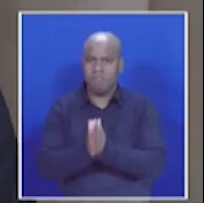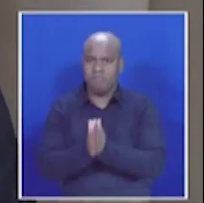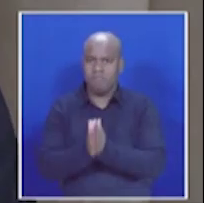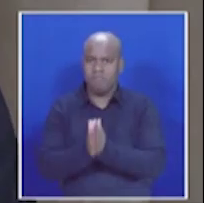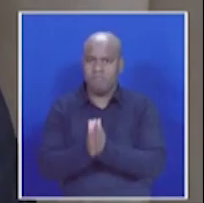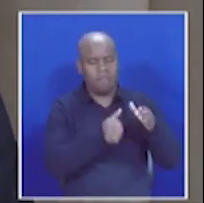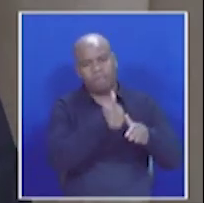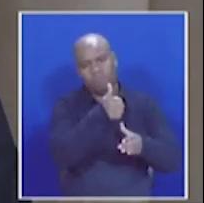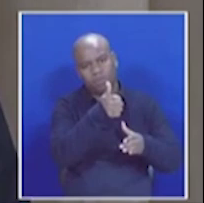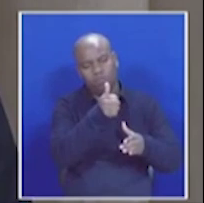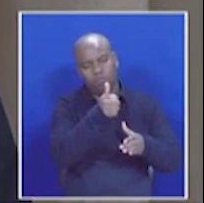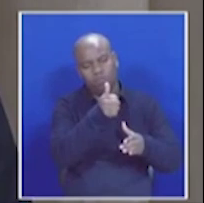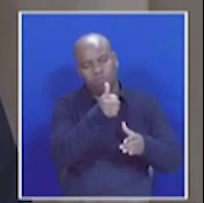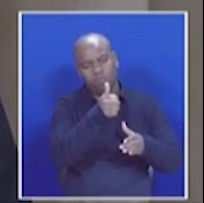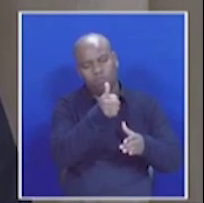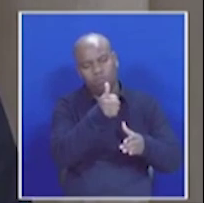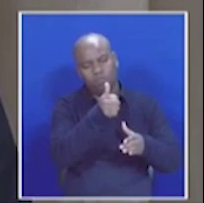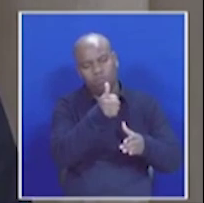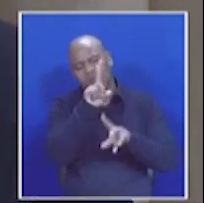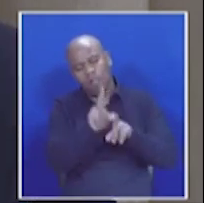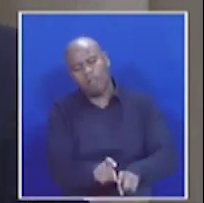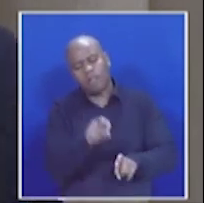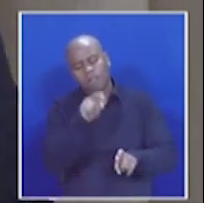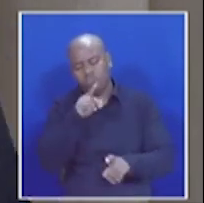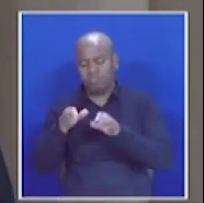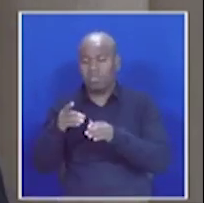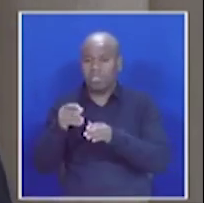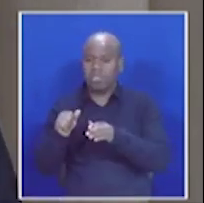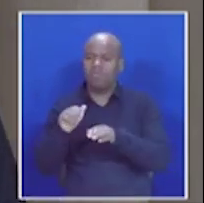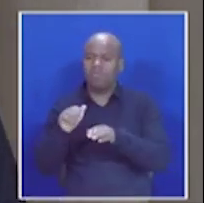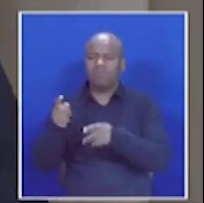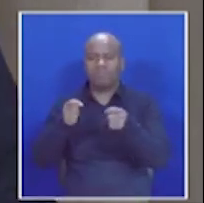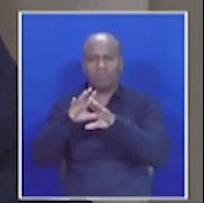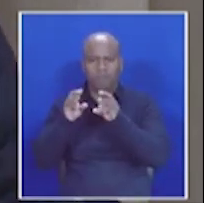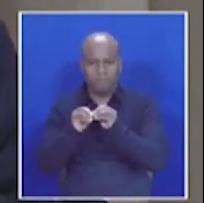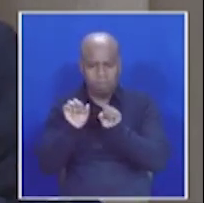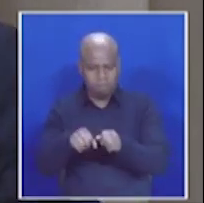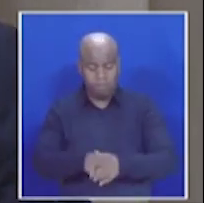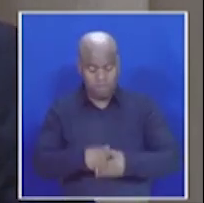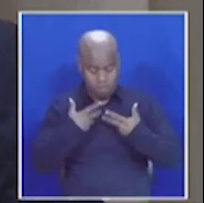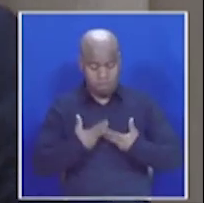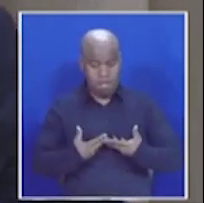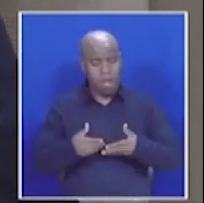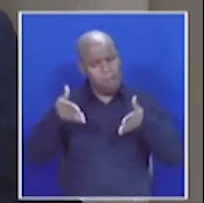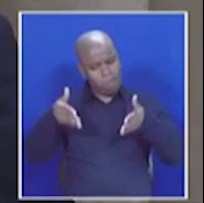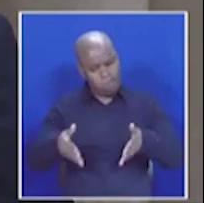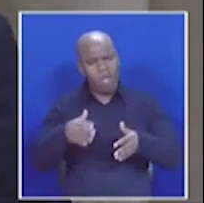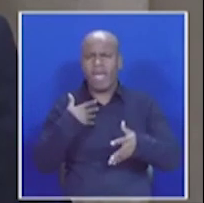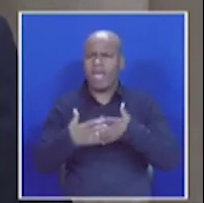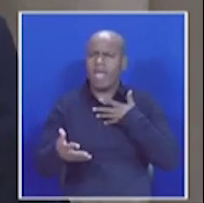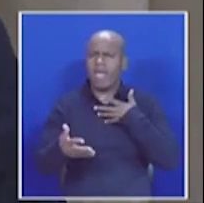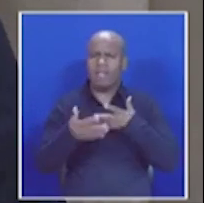ANC is unquestionable when we hear how the DA wants to raise questions with us. I am available at any